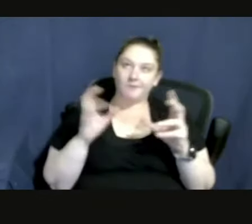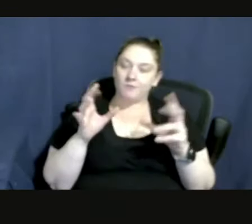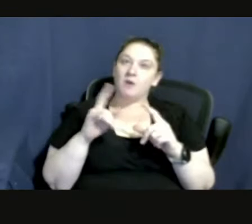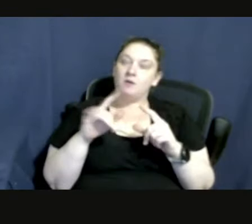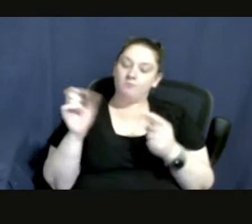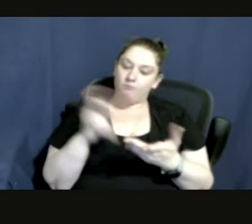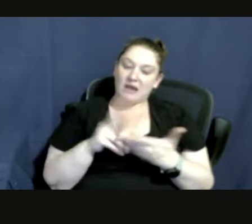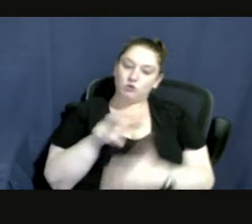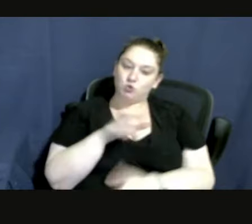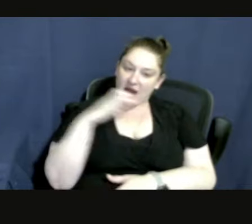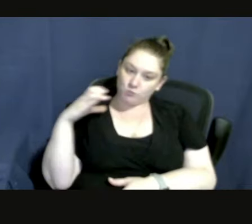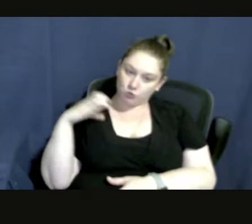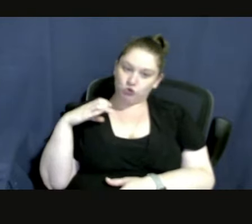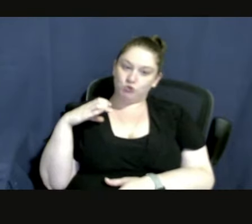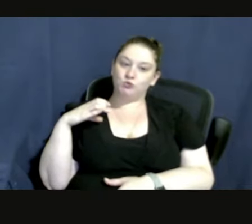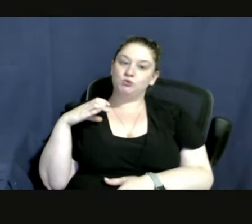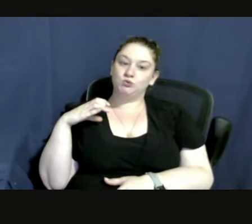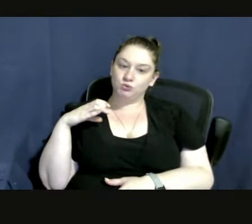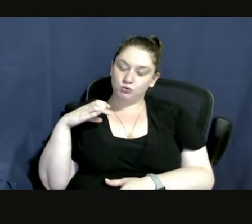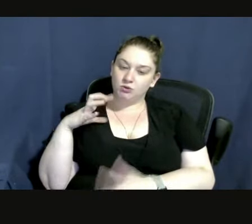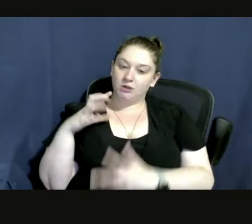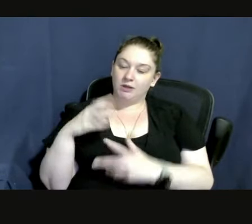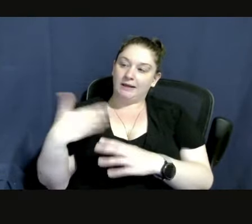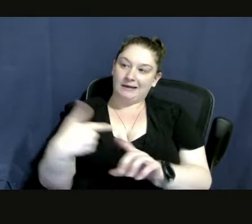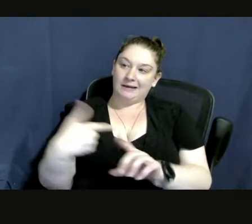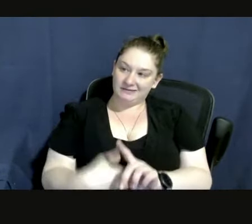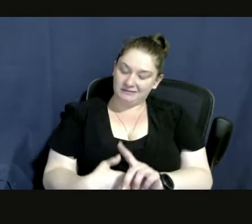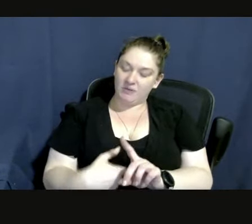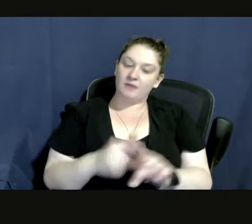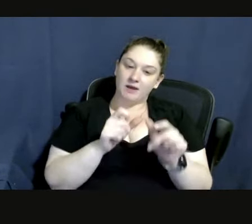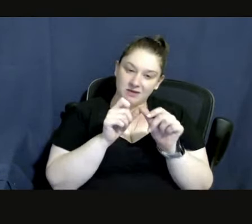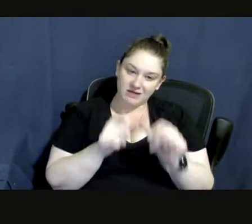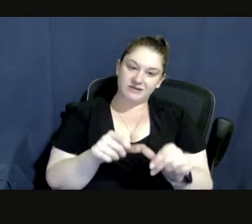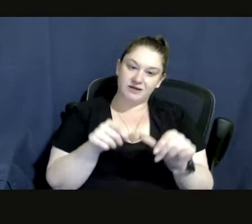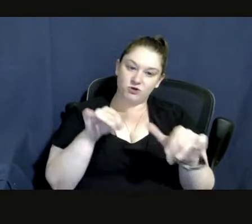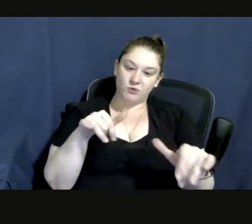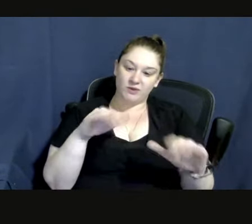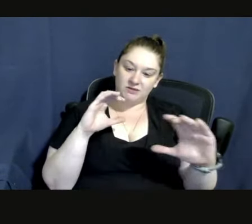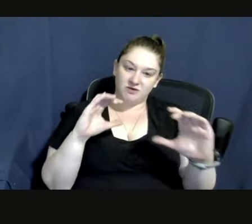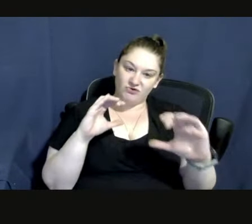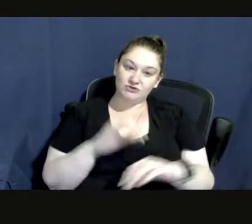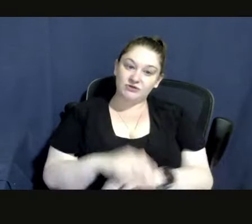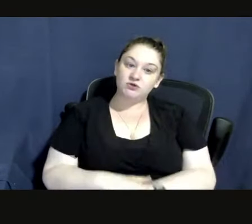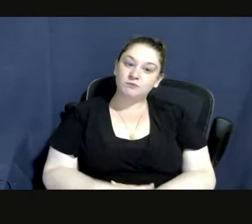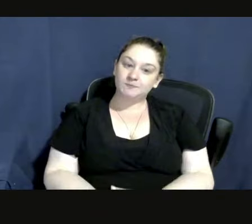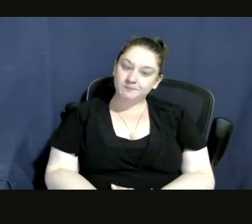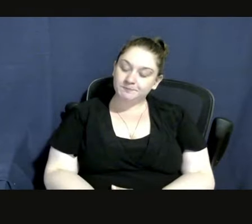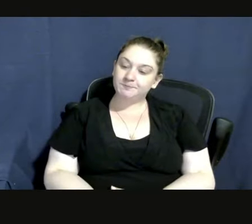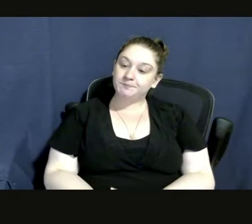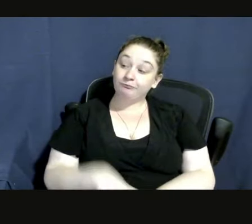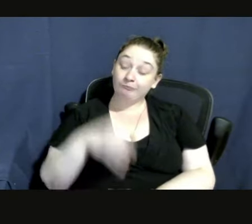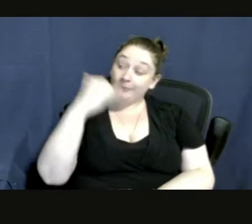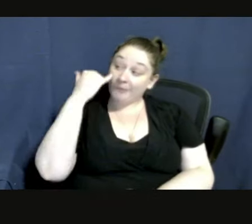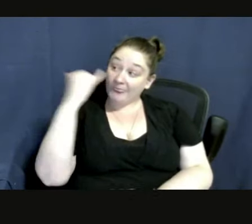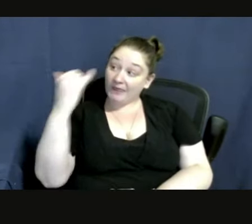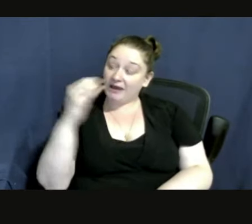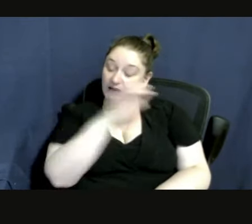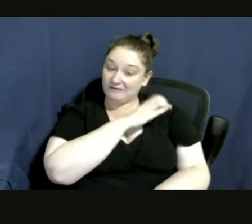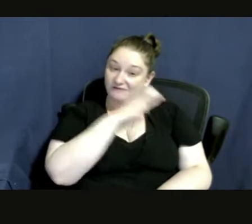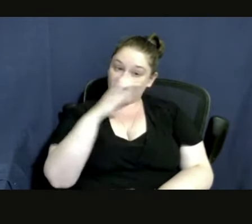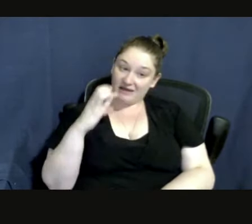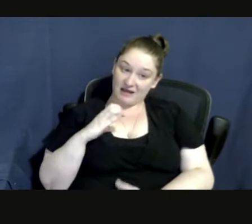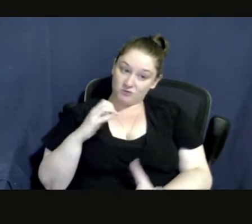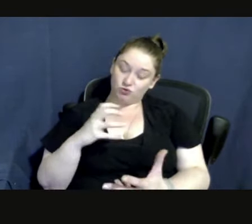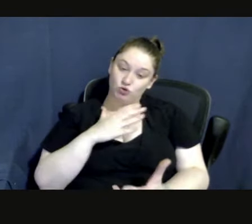council next month and continue this conversation. And if council is interested in